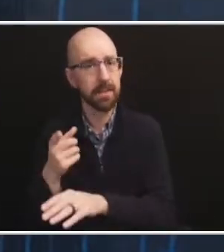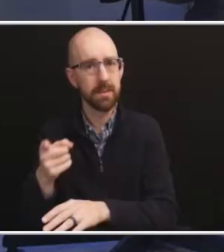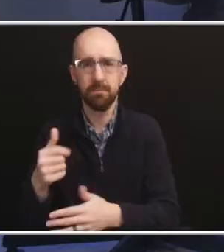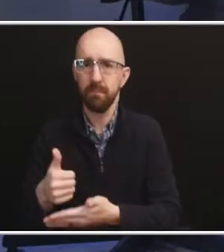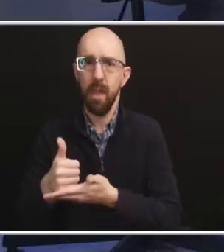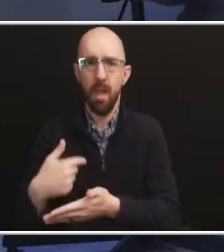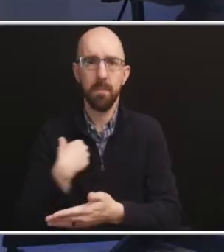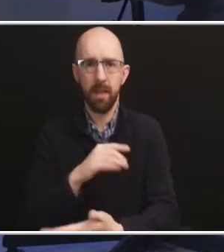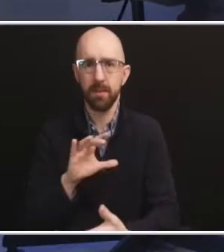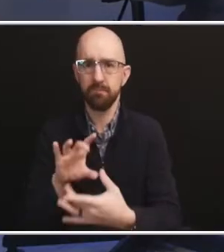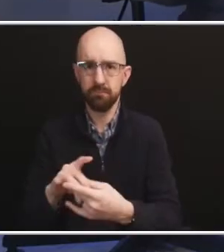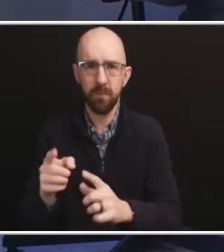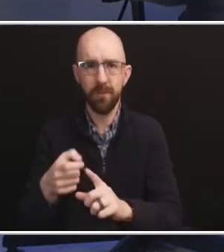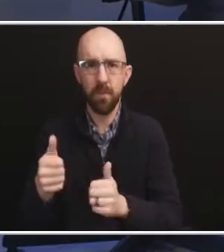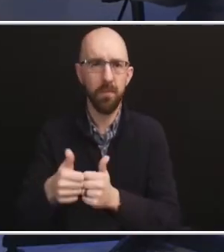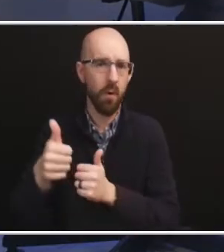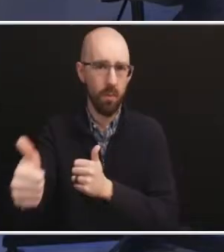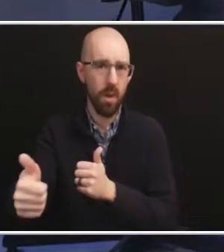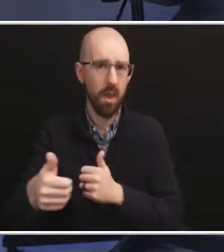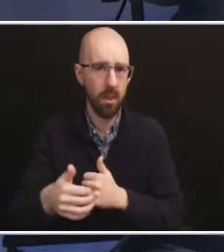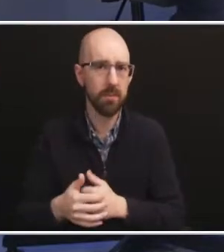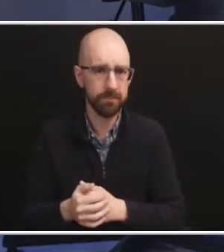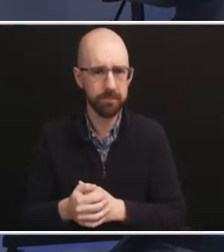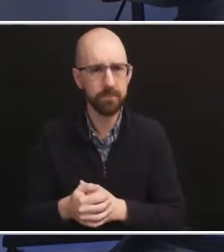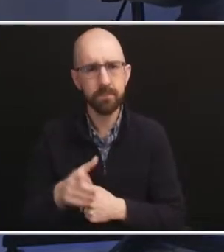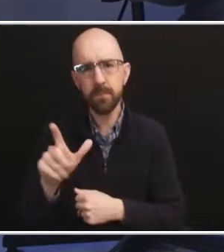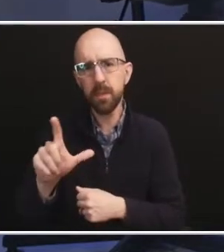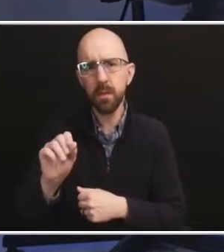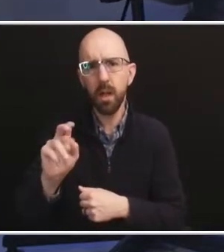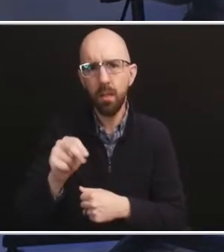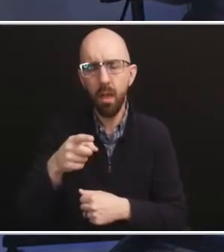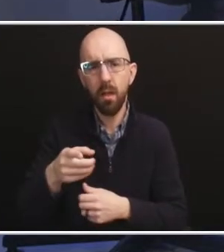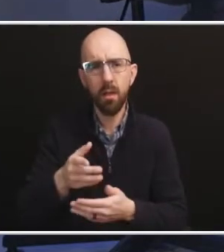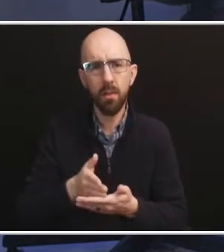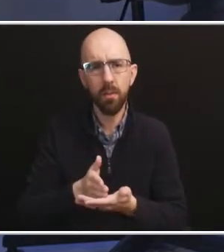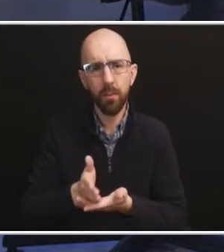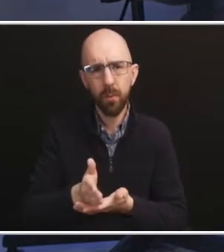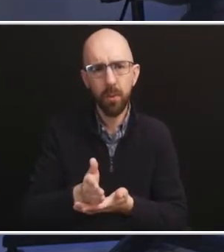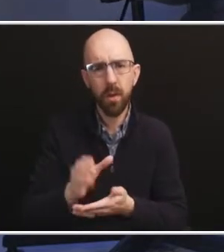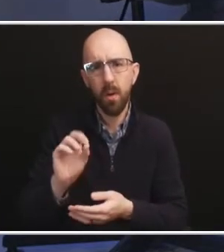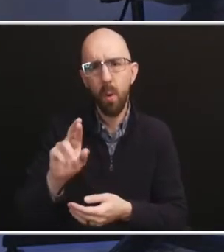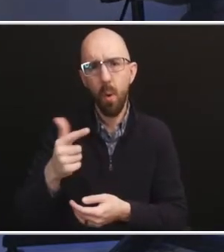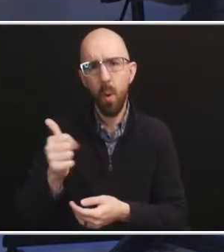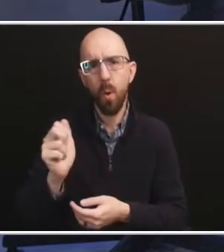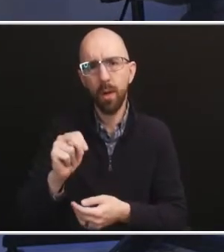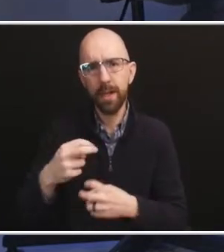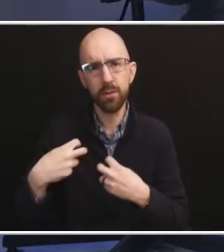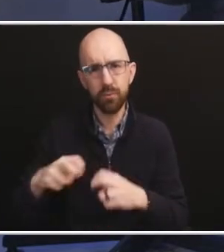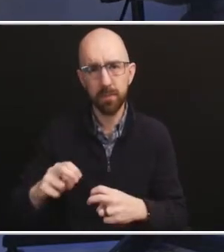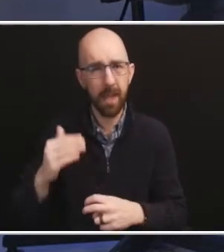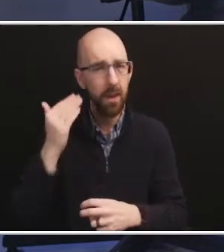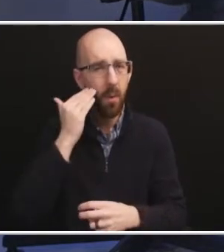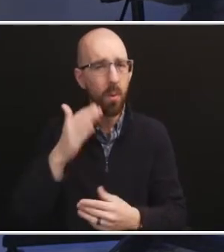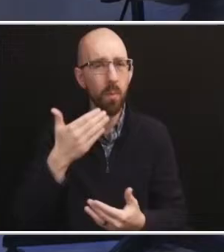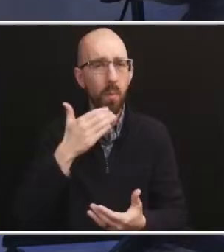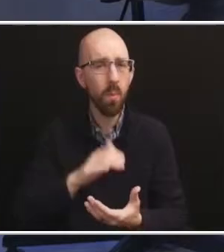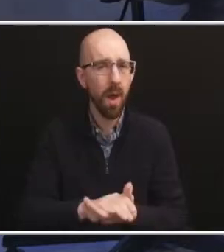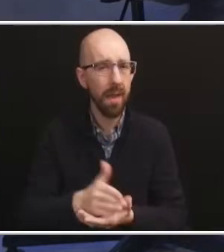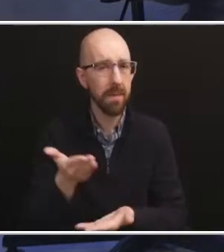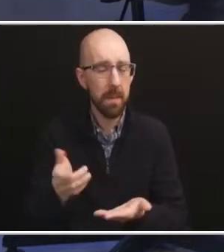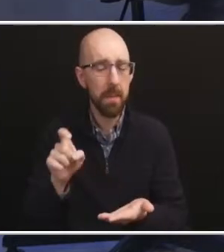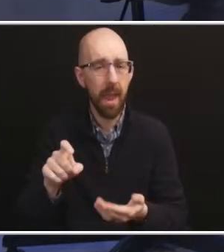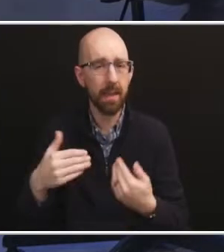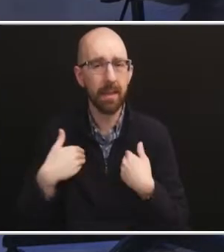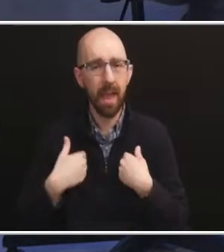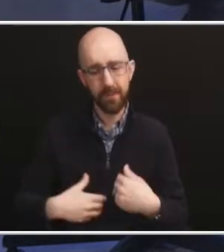Lon, you go through this organ transplant, knowing that your wife might have to have a liver transplant